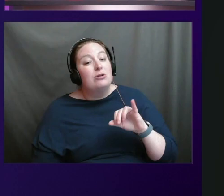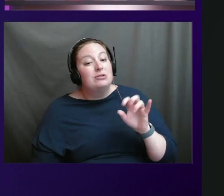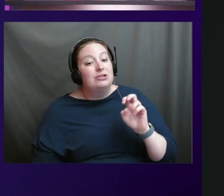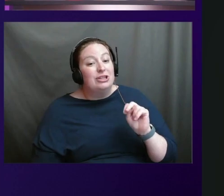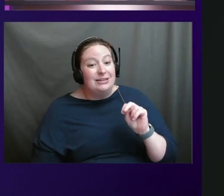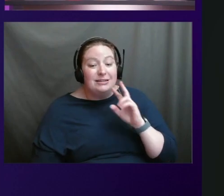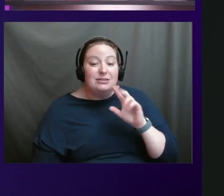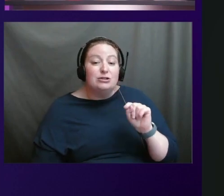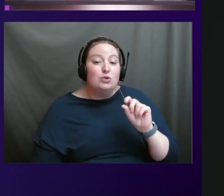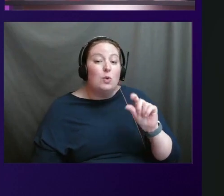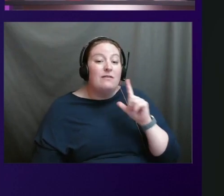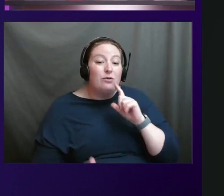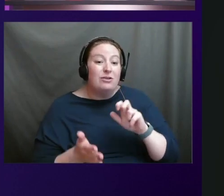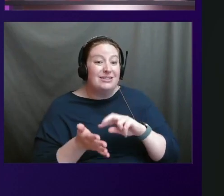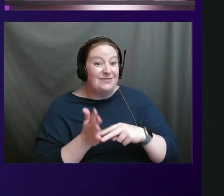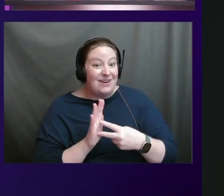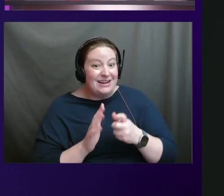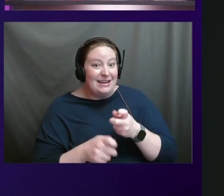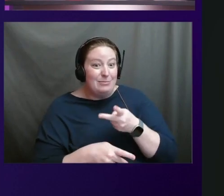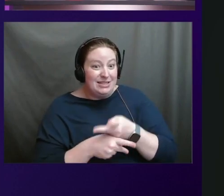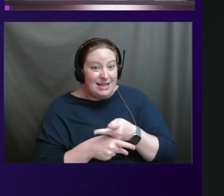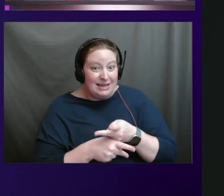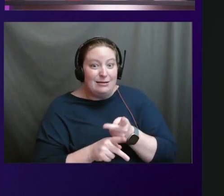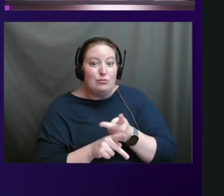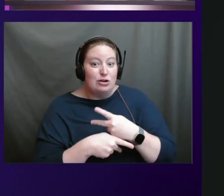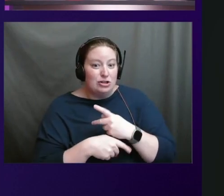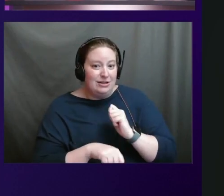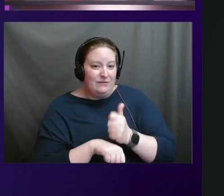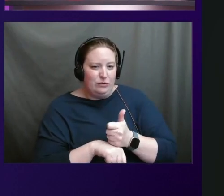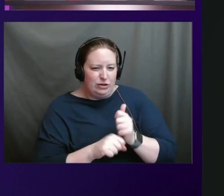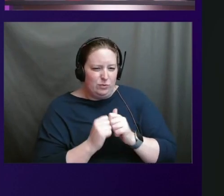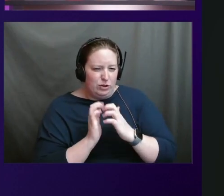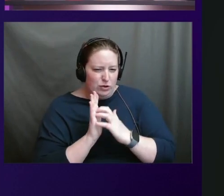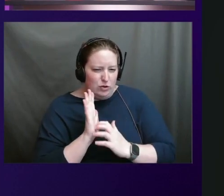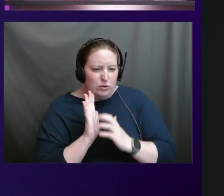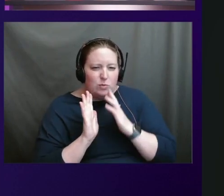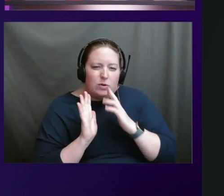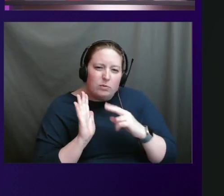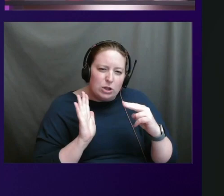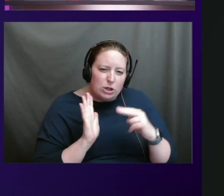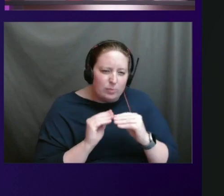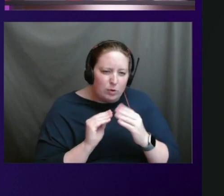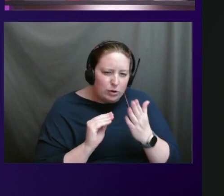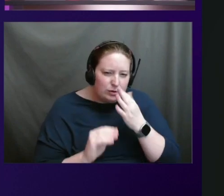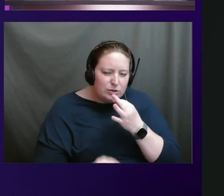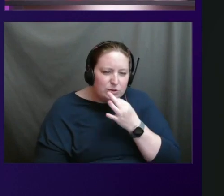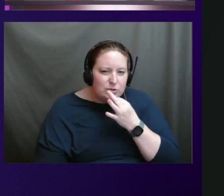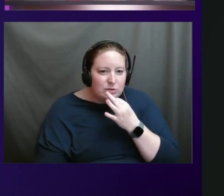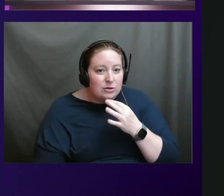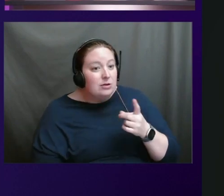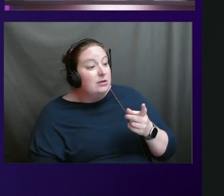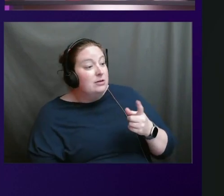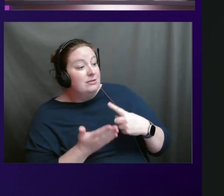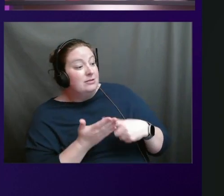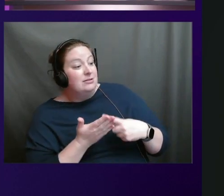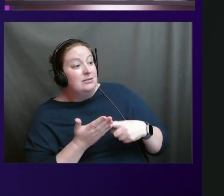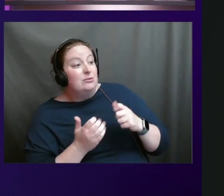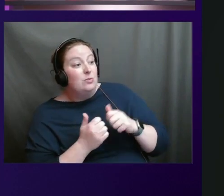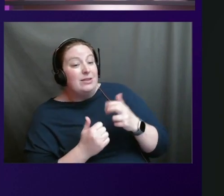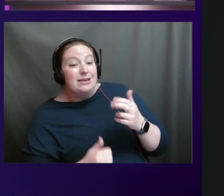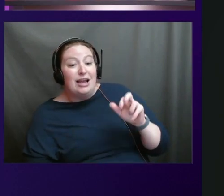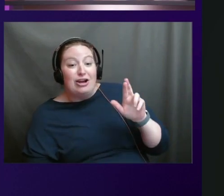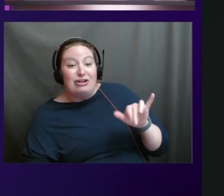and maintaining project configuration through code. We'll take a closer look at Progen in just a few minutes. We talked Progen with Harry and team when we're talking through